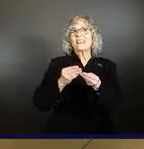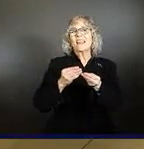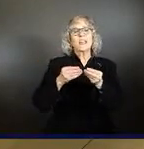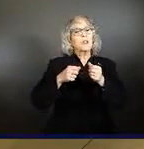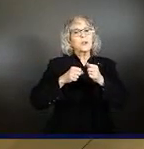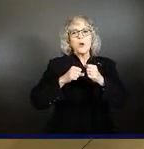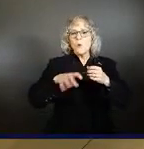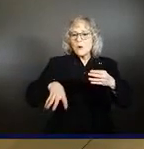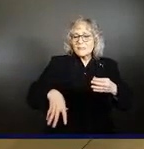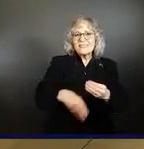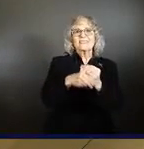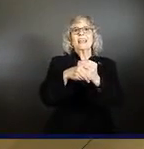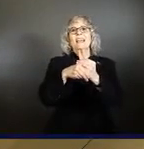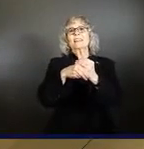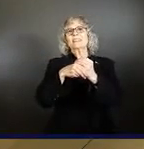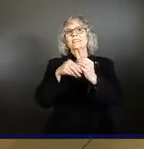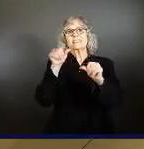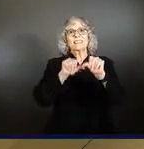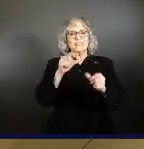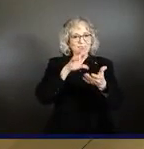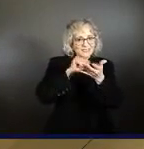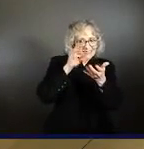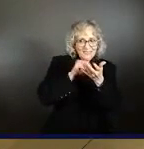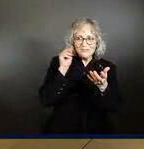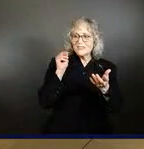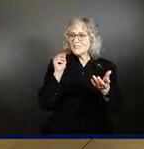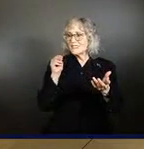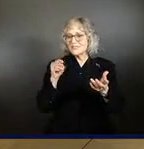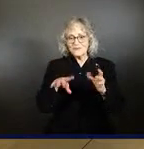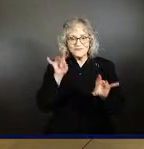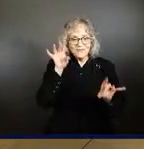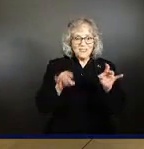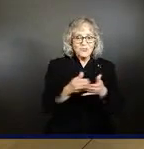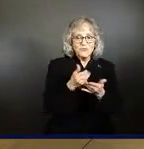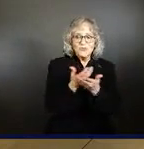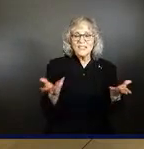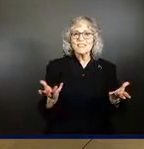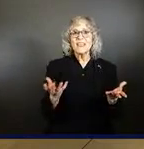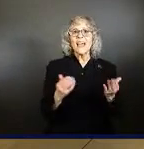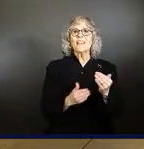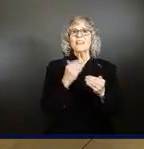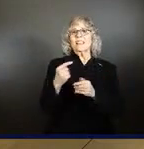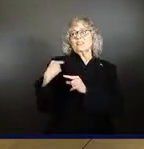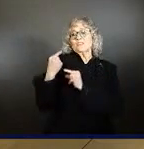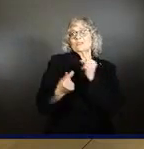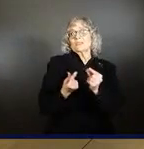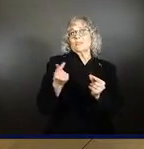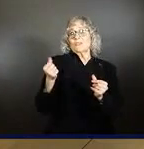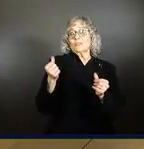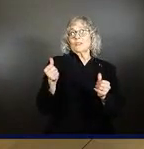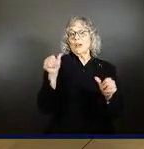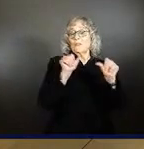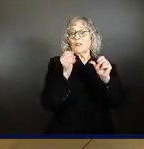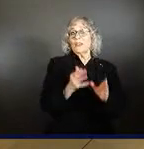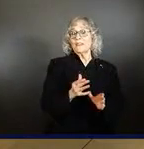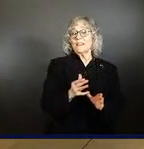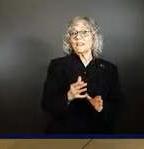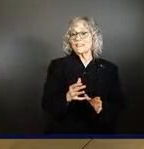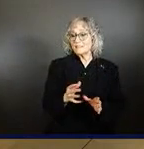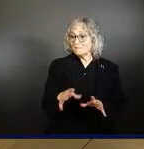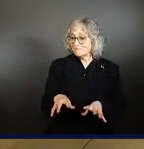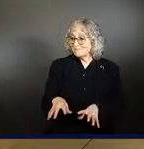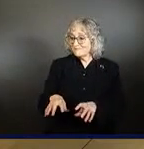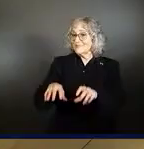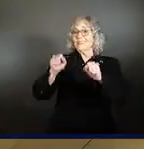will extend as more and more people, and really the next generation of scientists, take this on as